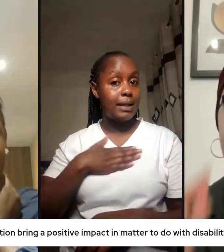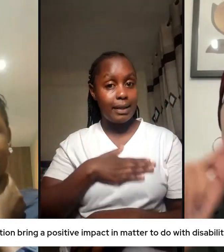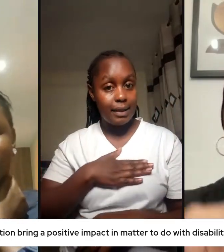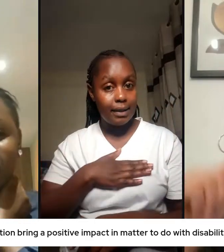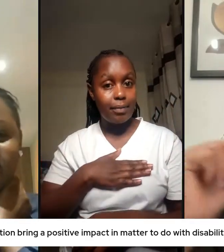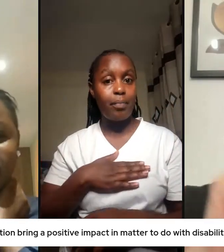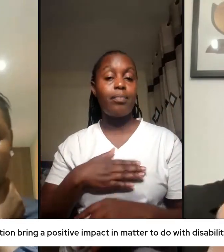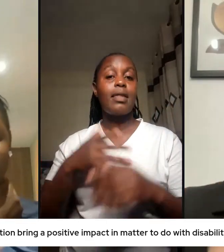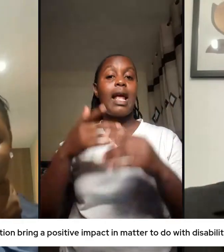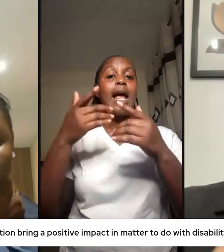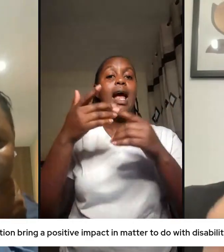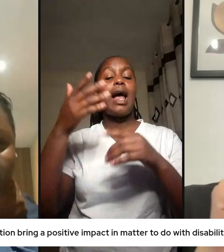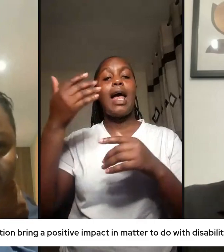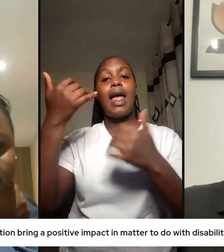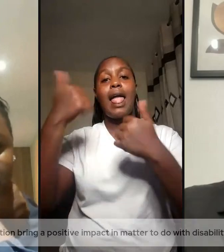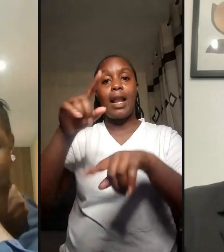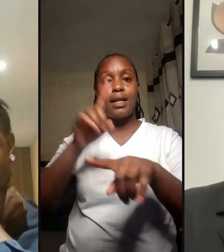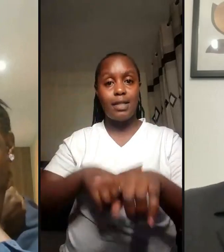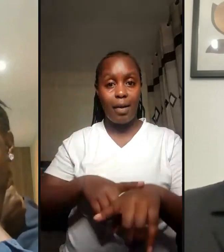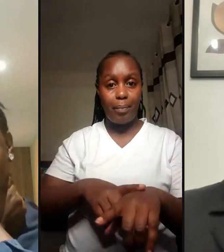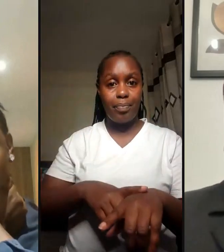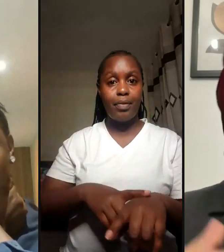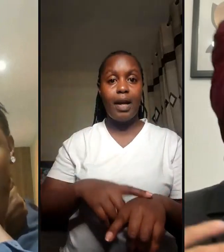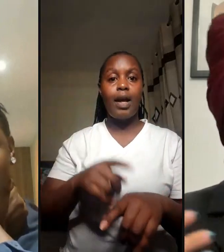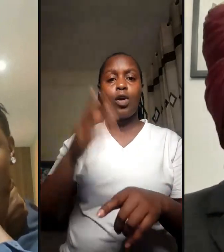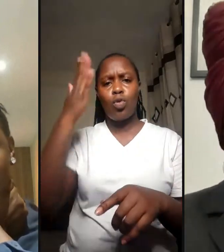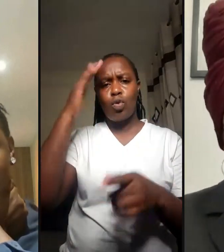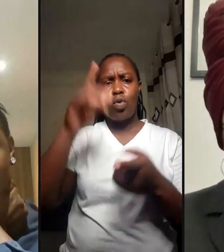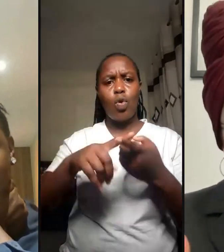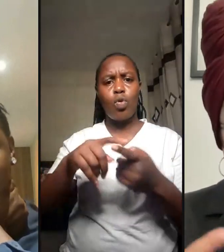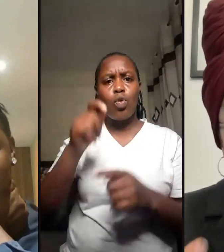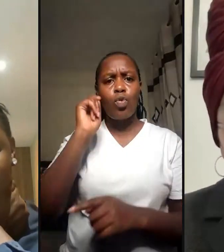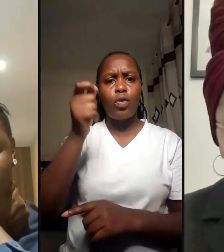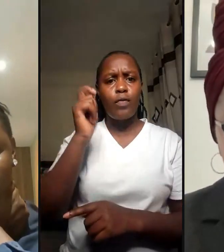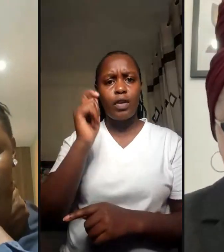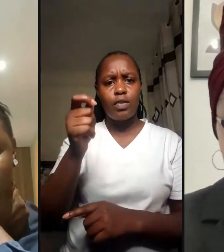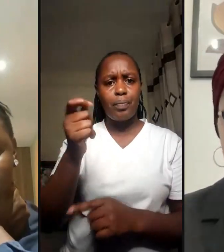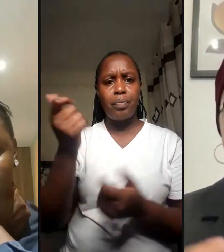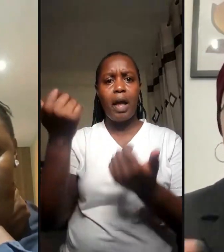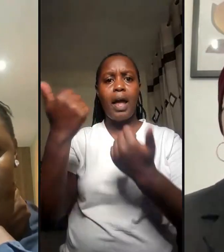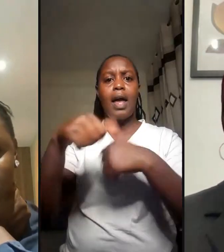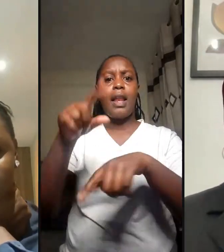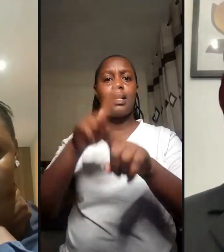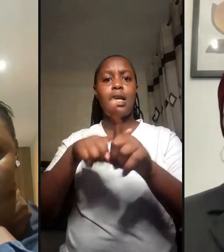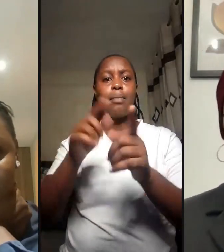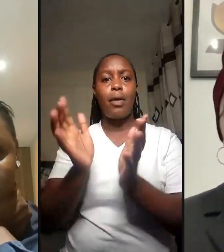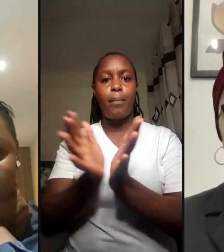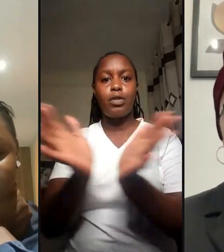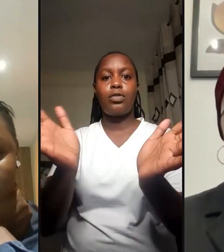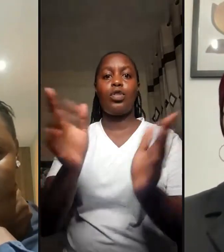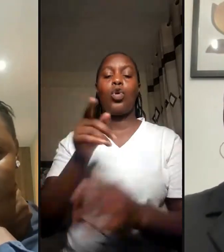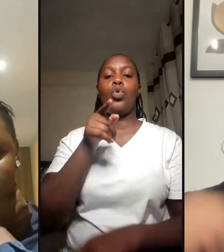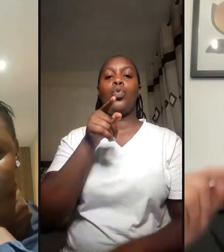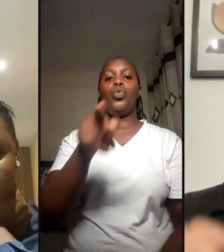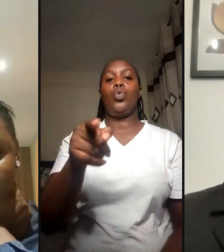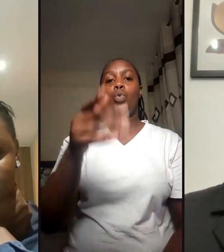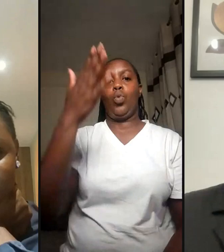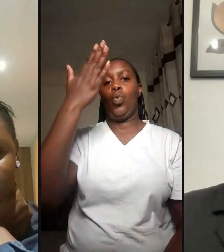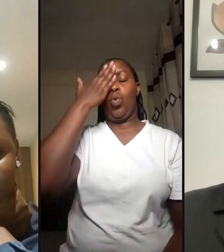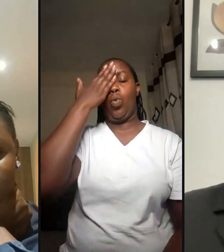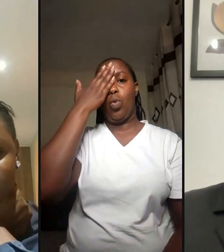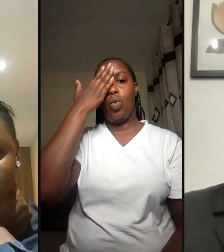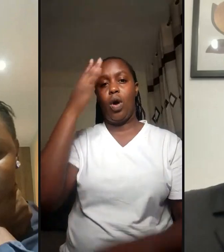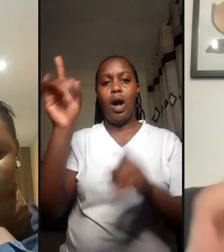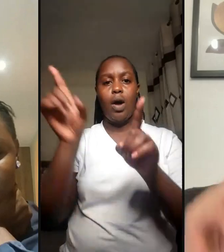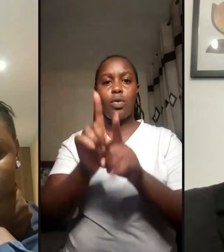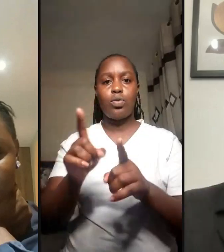notifications so that every single time they post, you're among the first few to share your thoughts. Fun fact about human beings, we love the